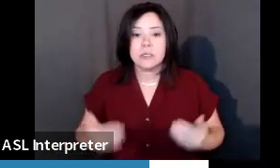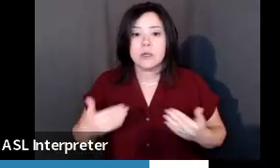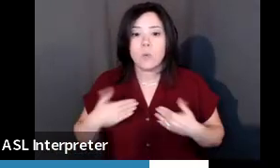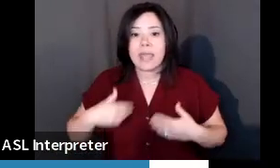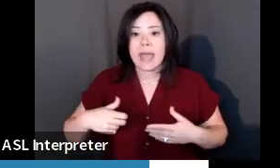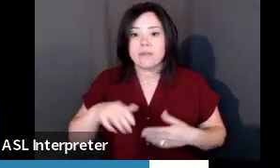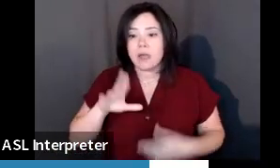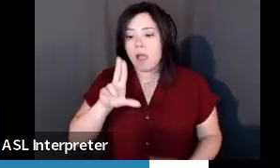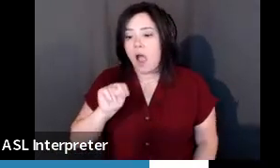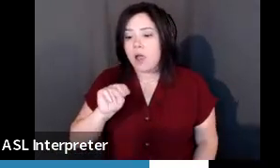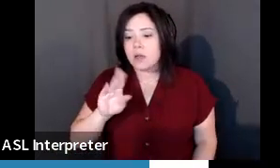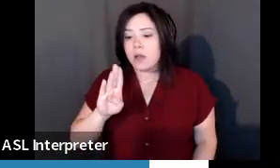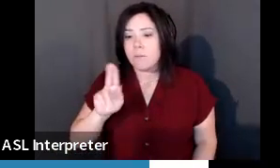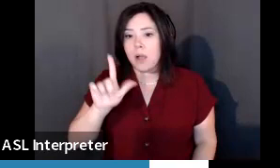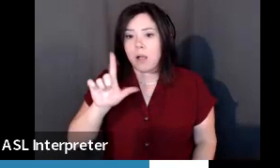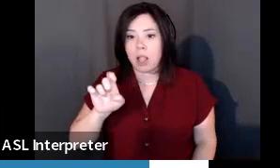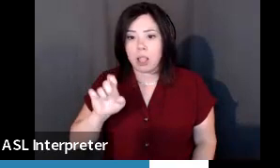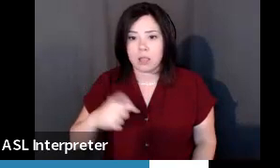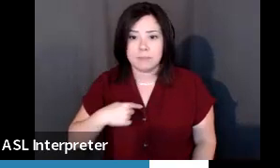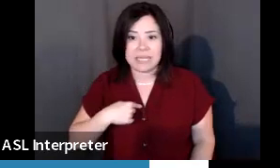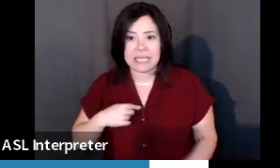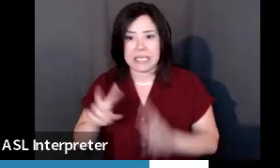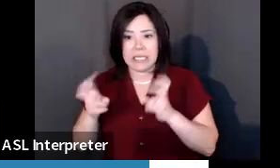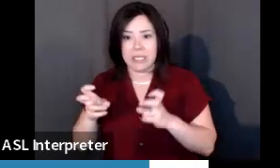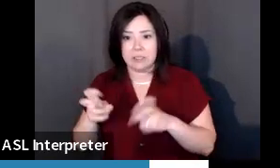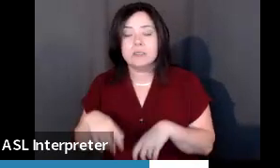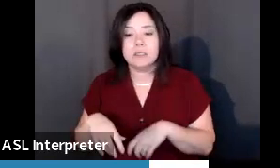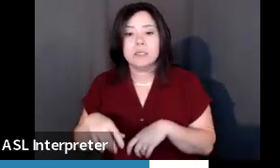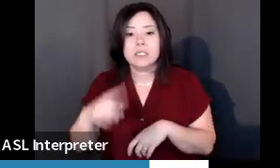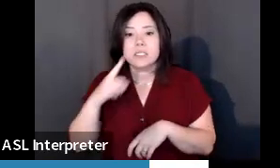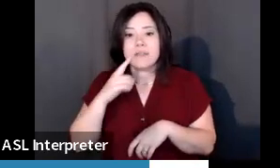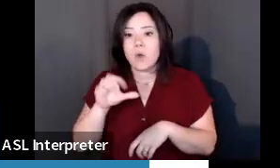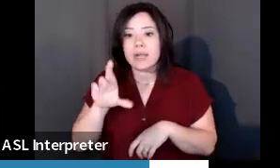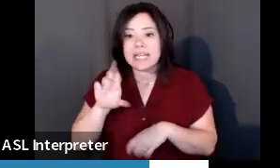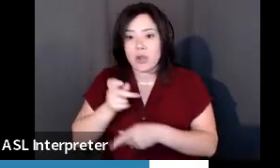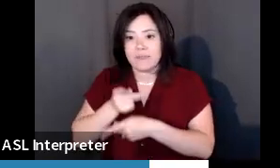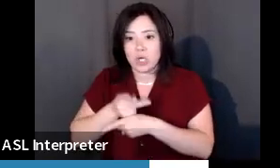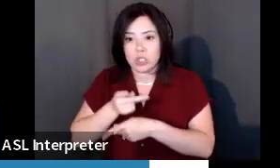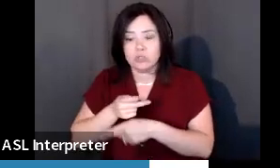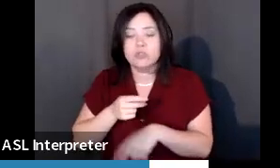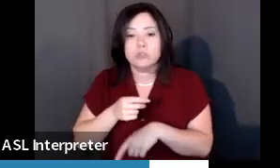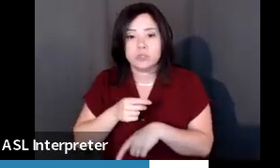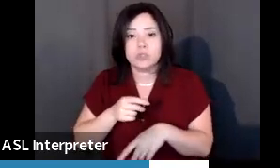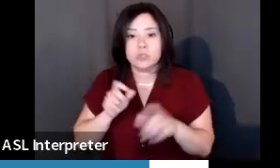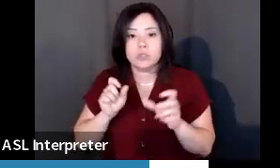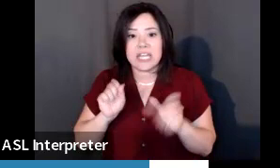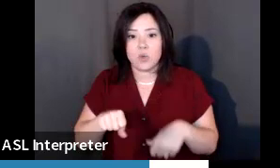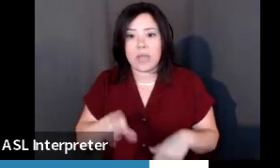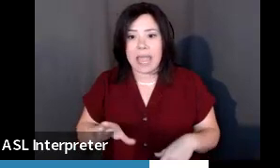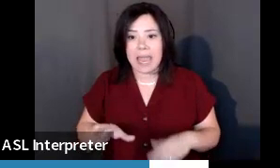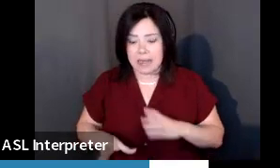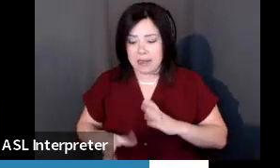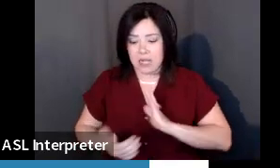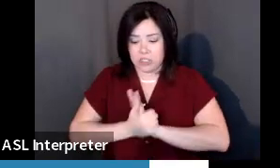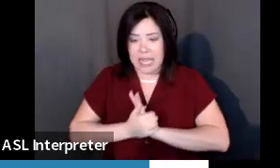knee, which is intended for caregivers. It's an attachment that you can put on a 5-point harness that makes it